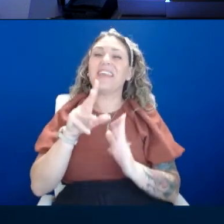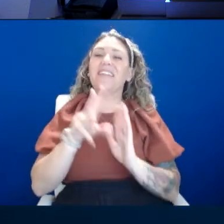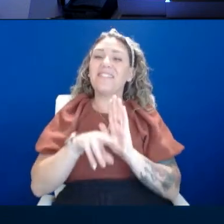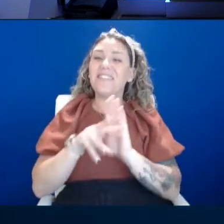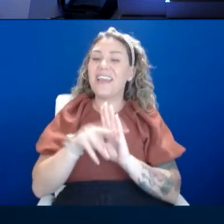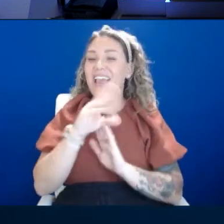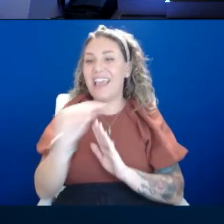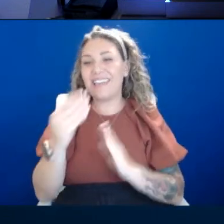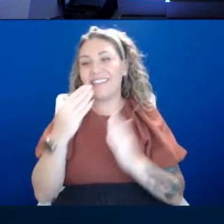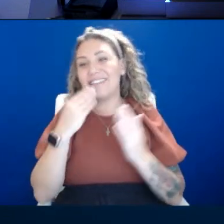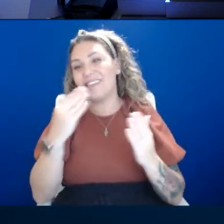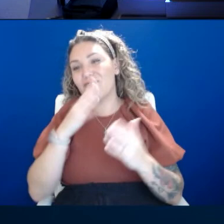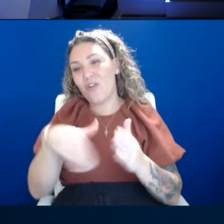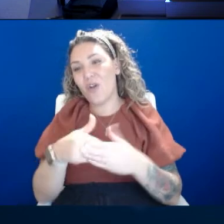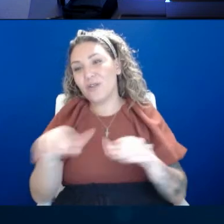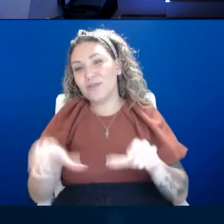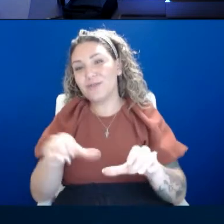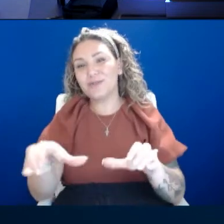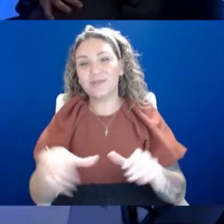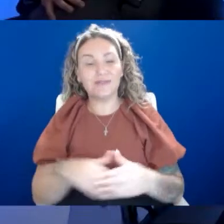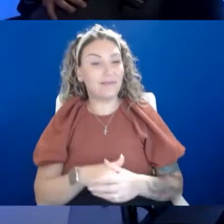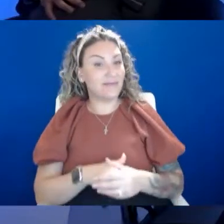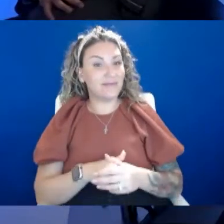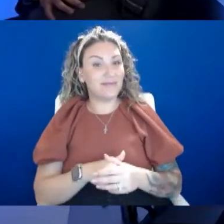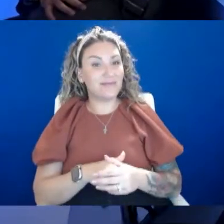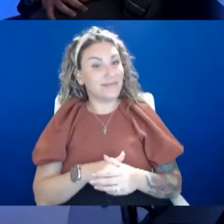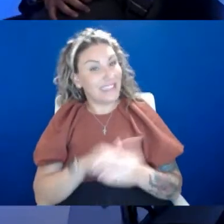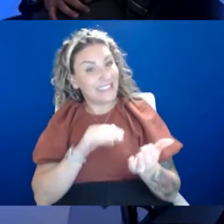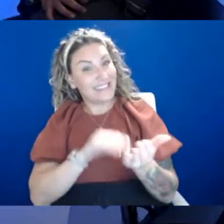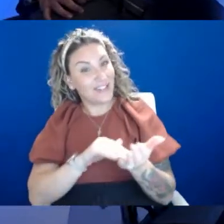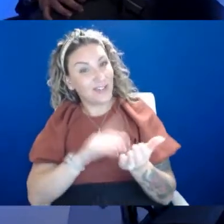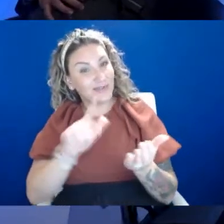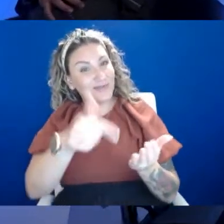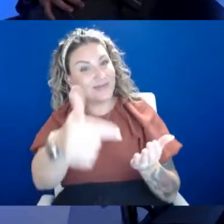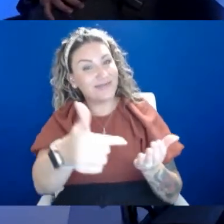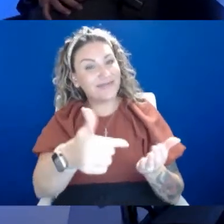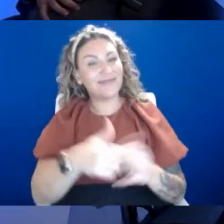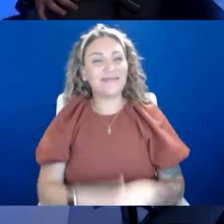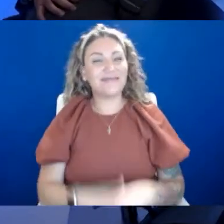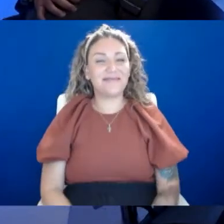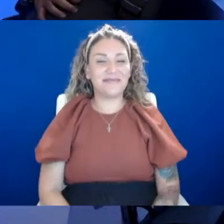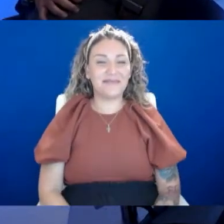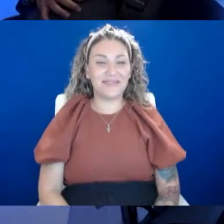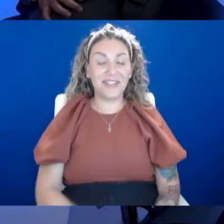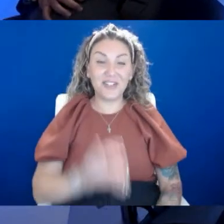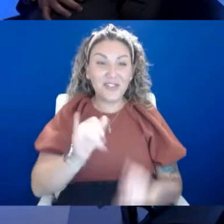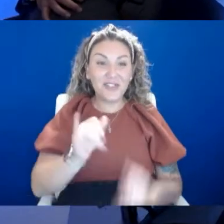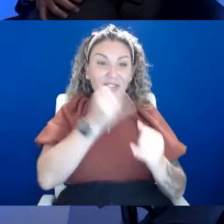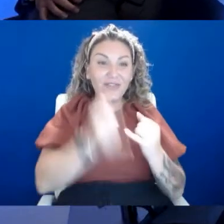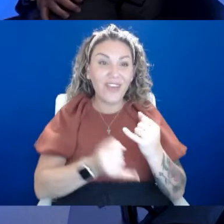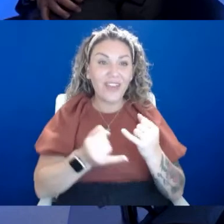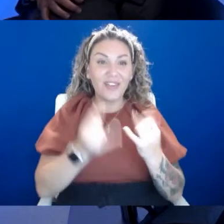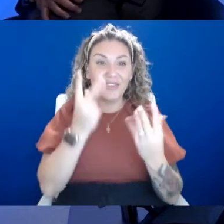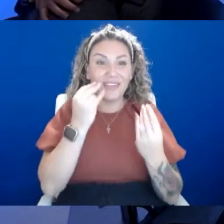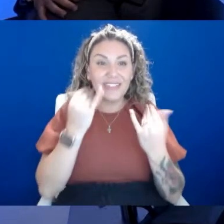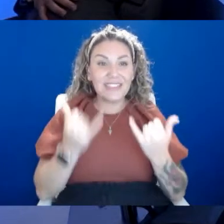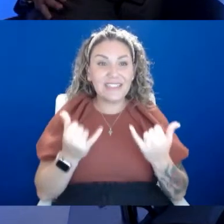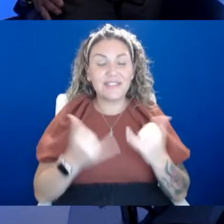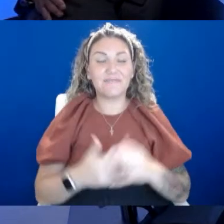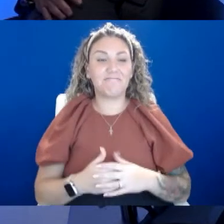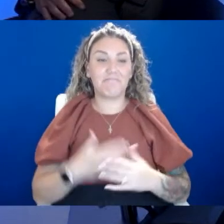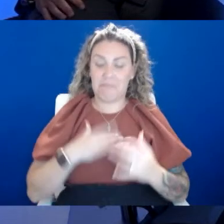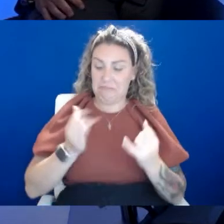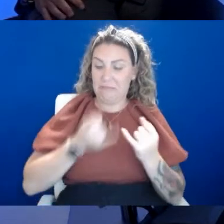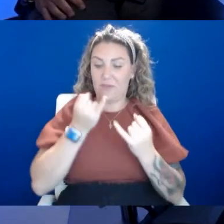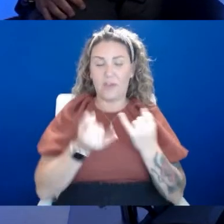appreciate the time. Dr. Draghi, yes, let's go to you now. The final thoughts for us today. My final thought is it's okay to